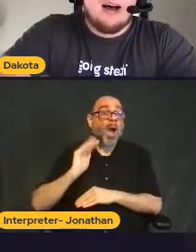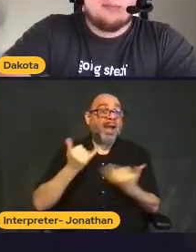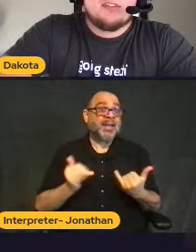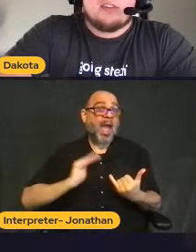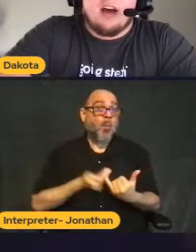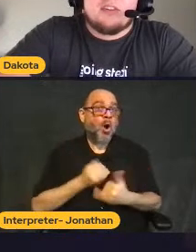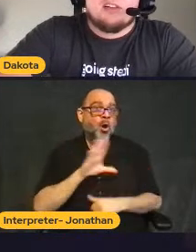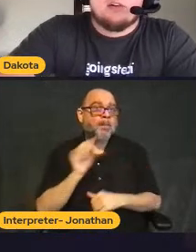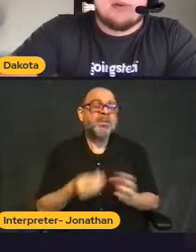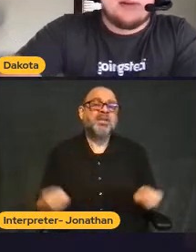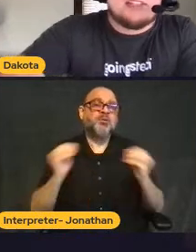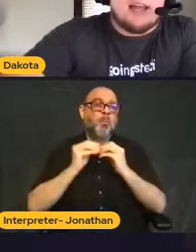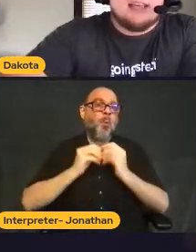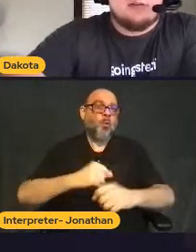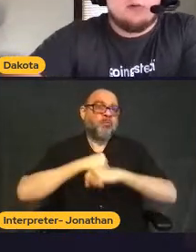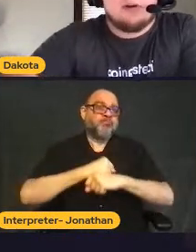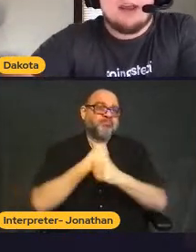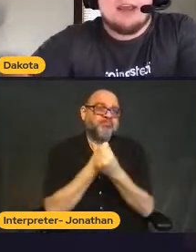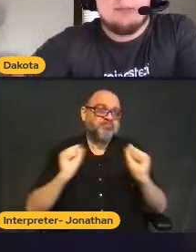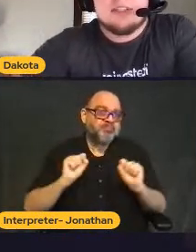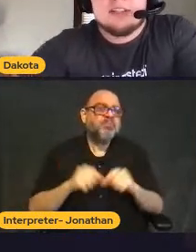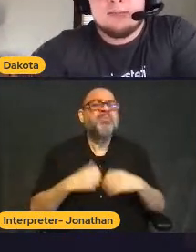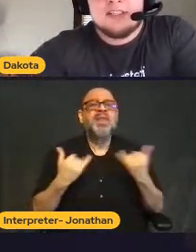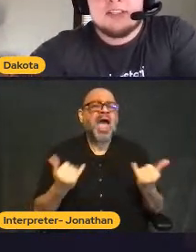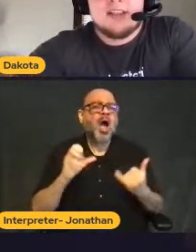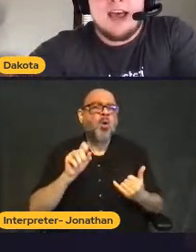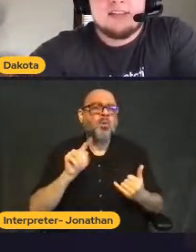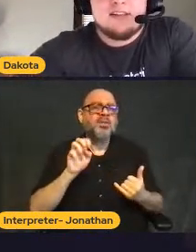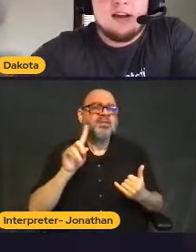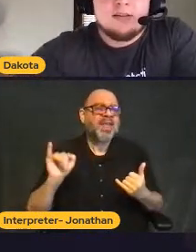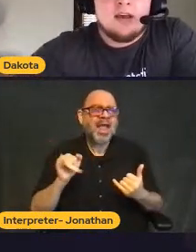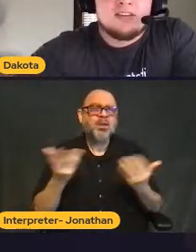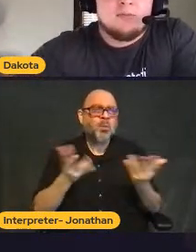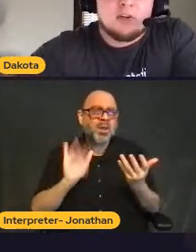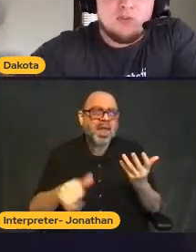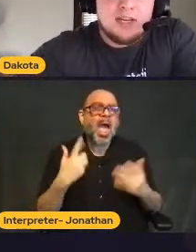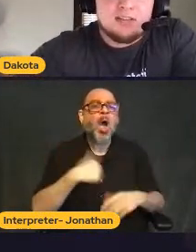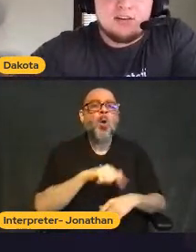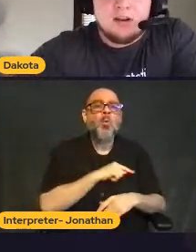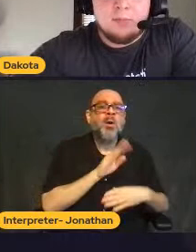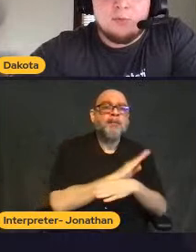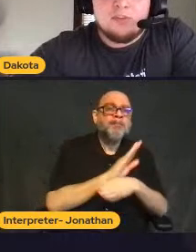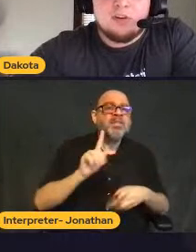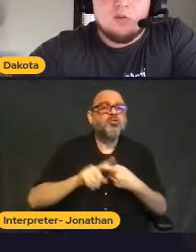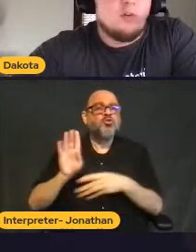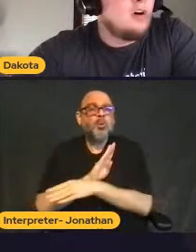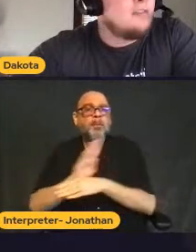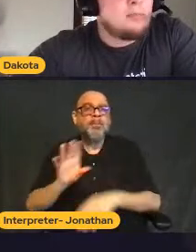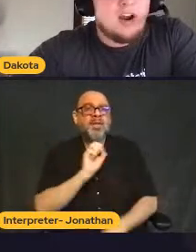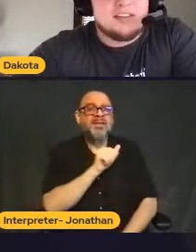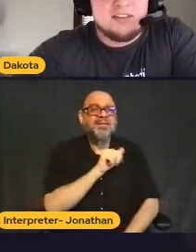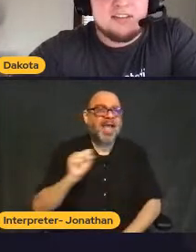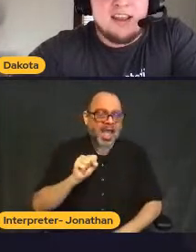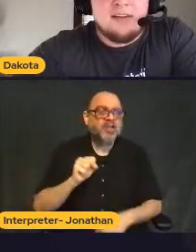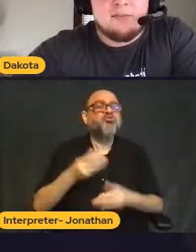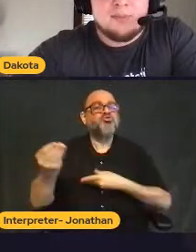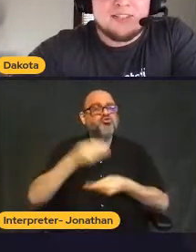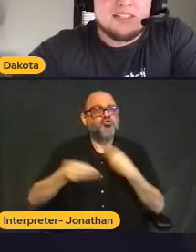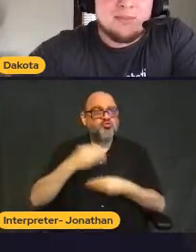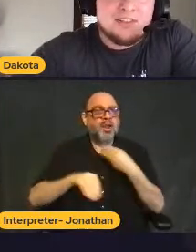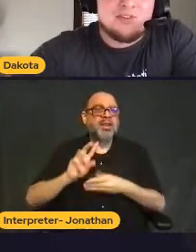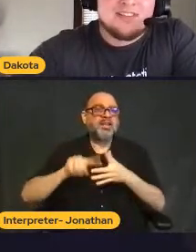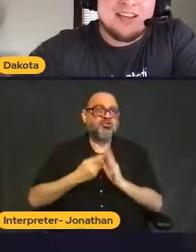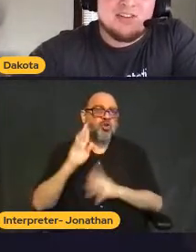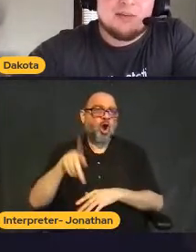So just start off just a little bit about Steady. We're a business-to-business SaaS software trading startup with a goal of processing